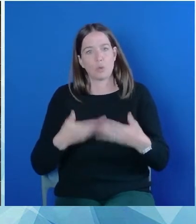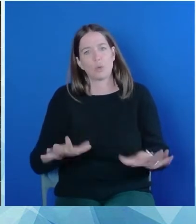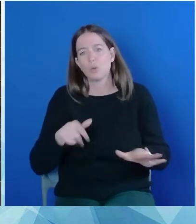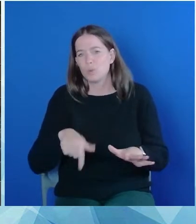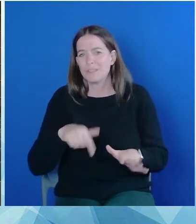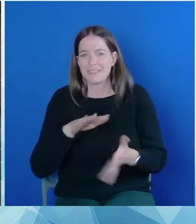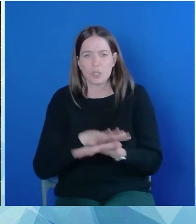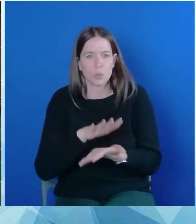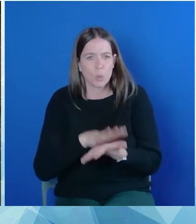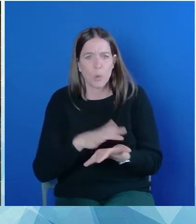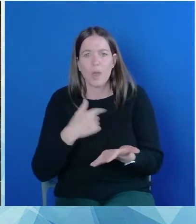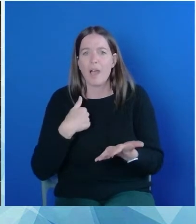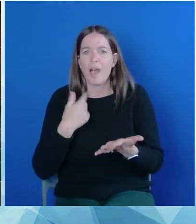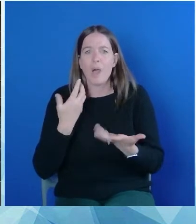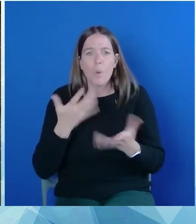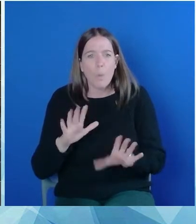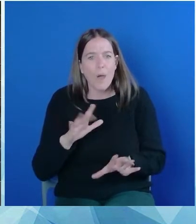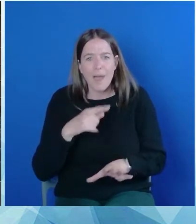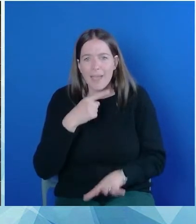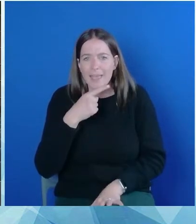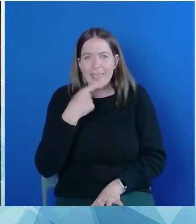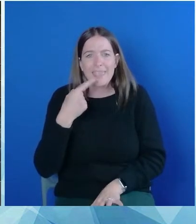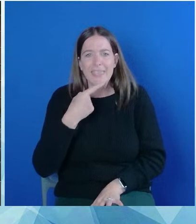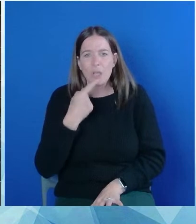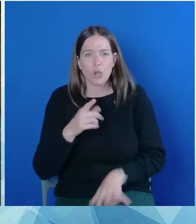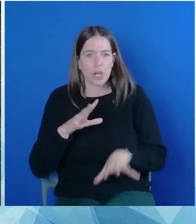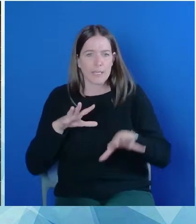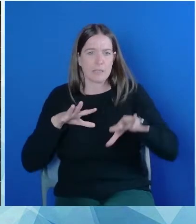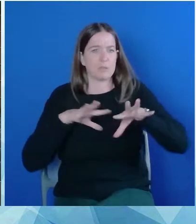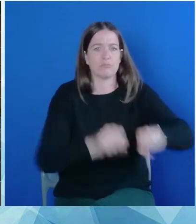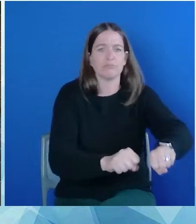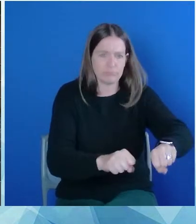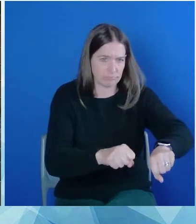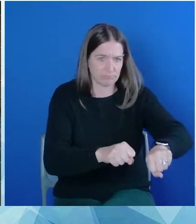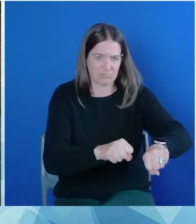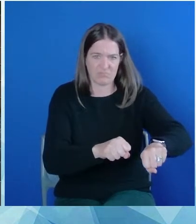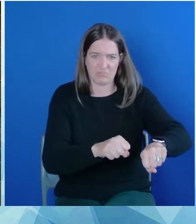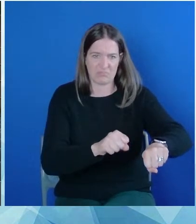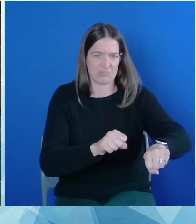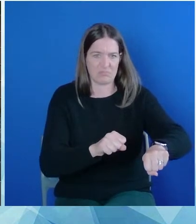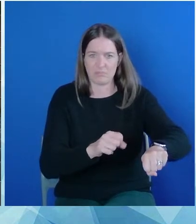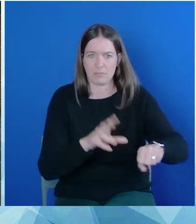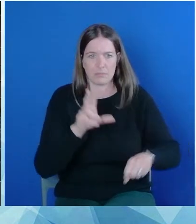I don't want this to lose this school, and I don't want hearing people to take over it.